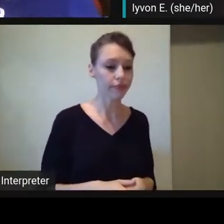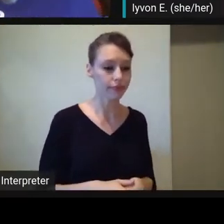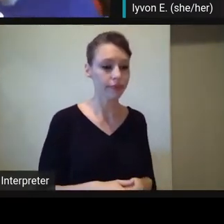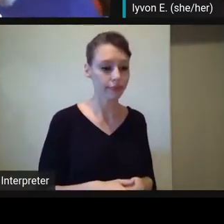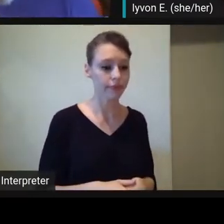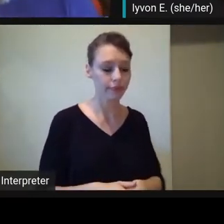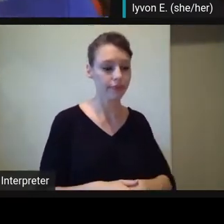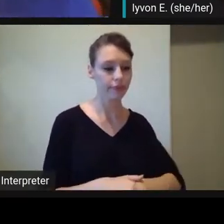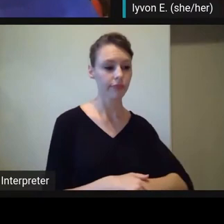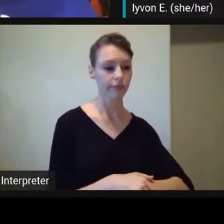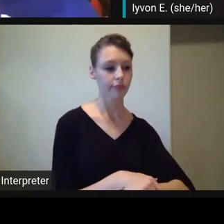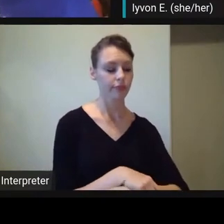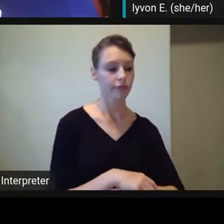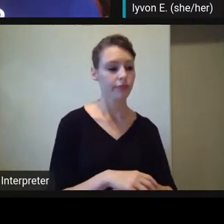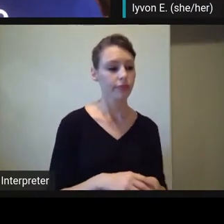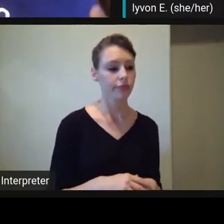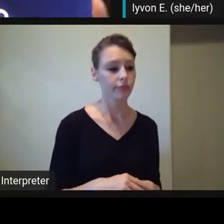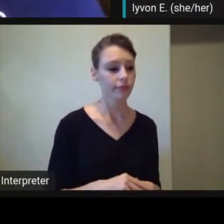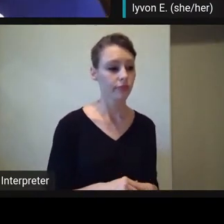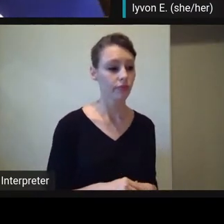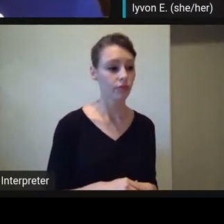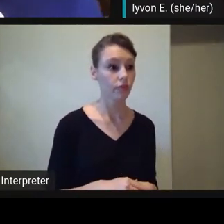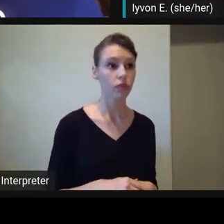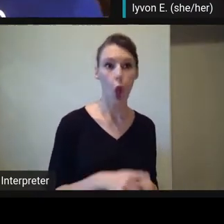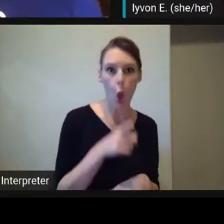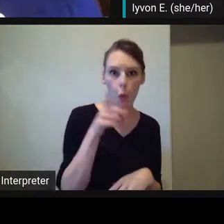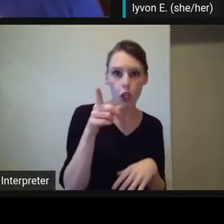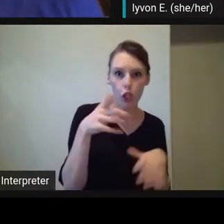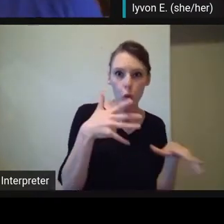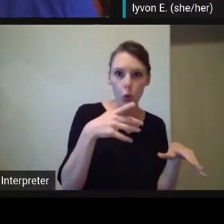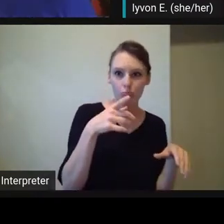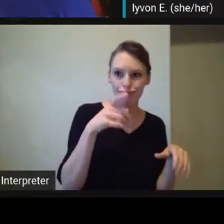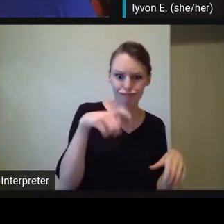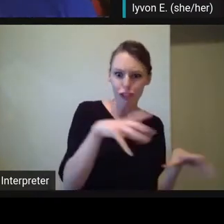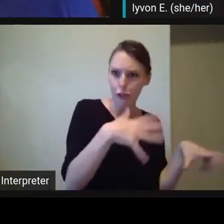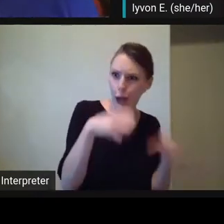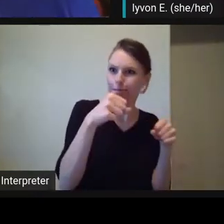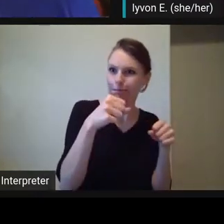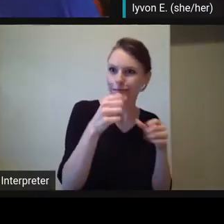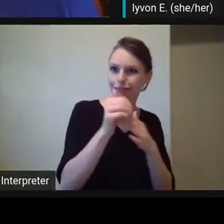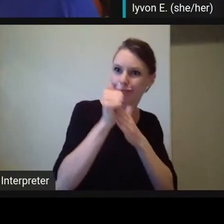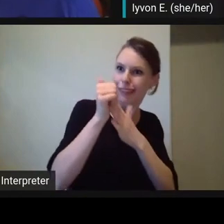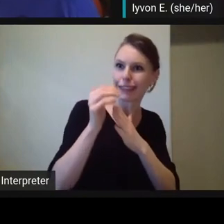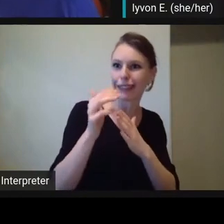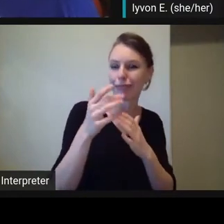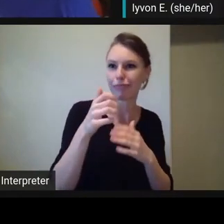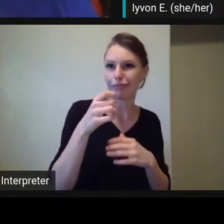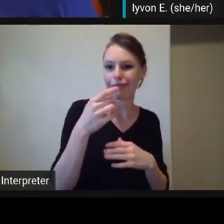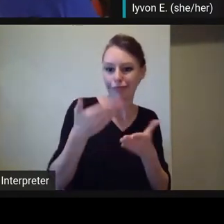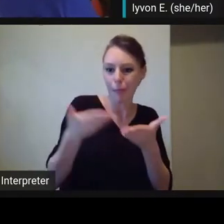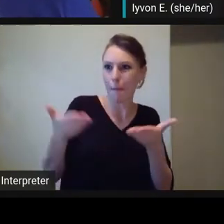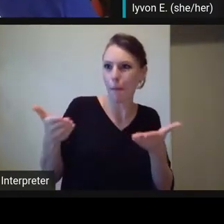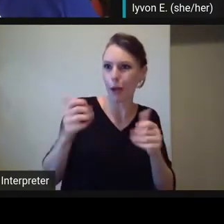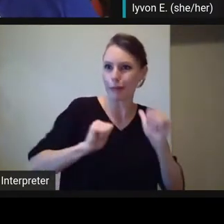and so I love these moments. to really open up our process